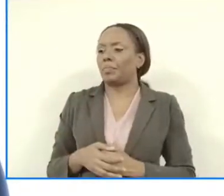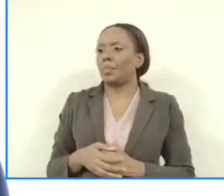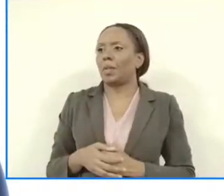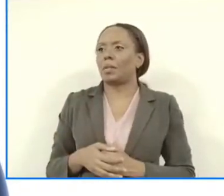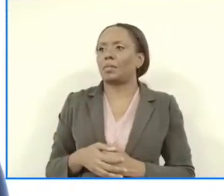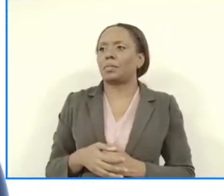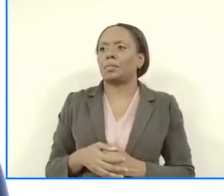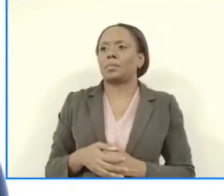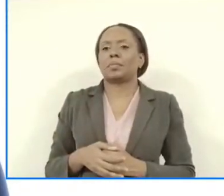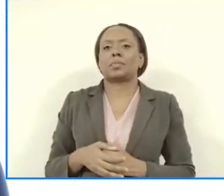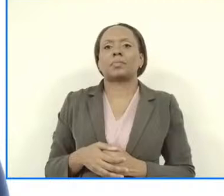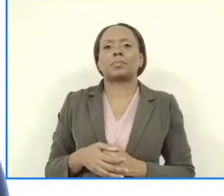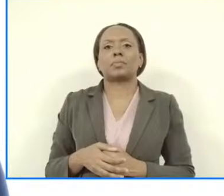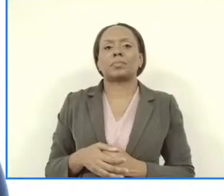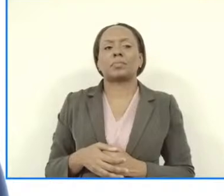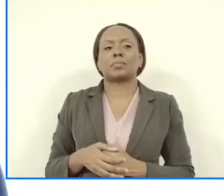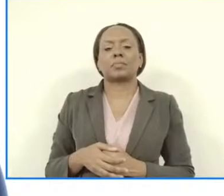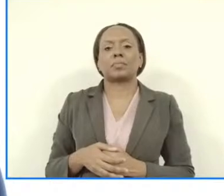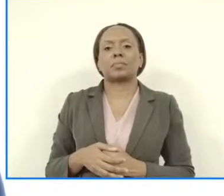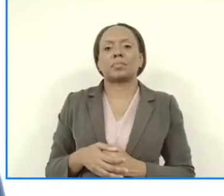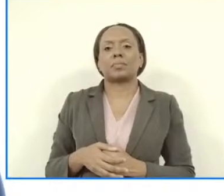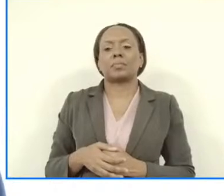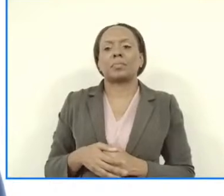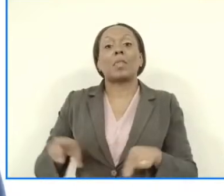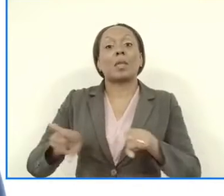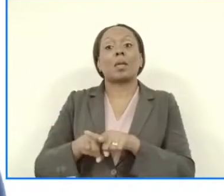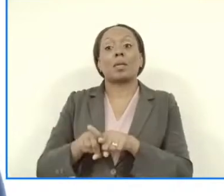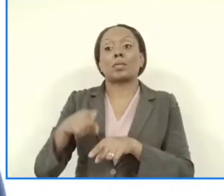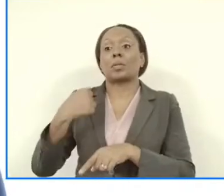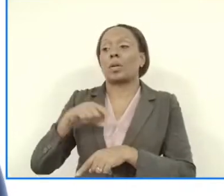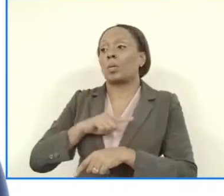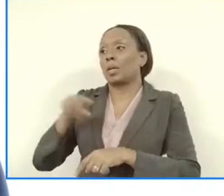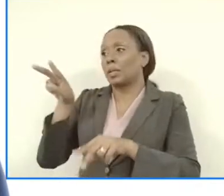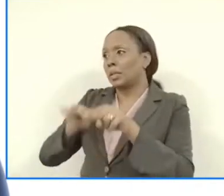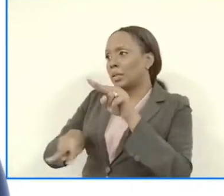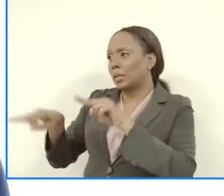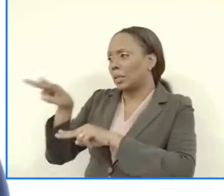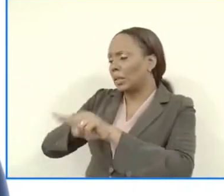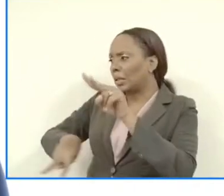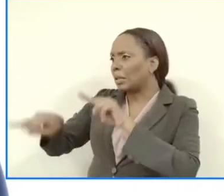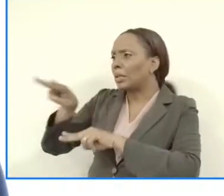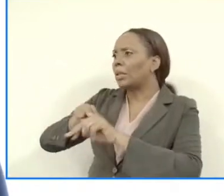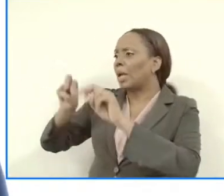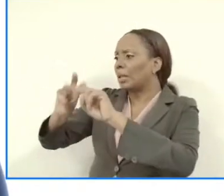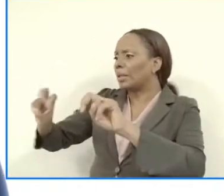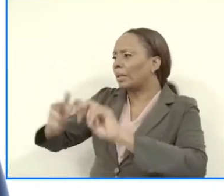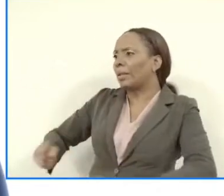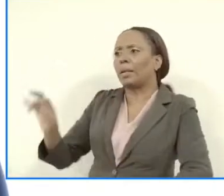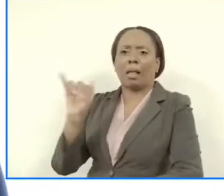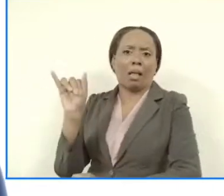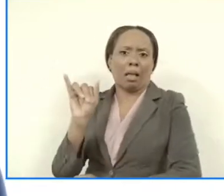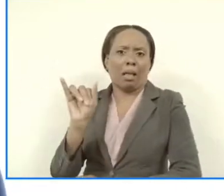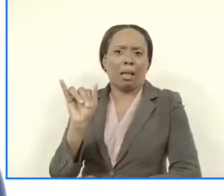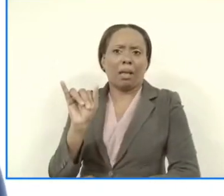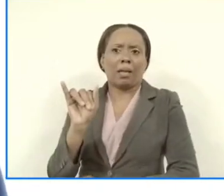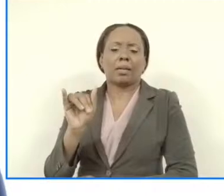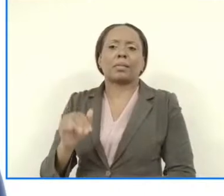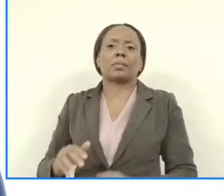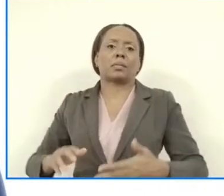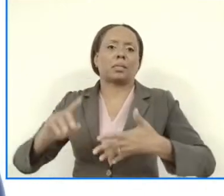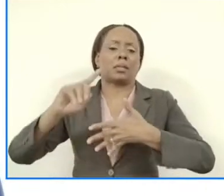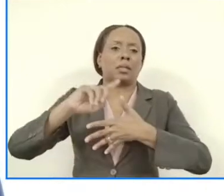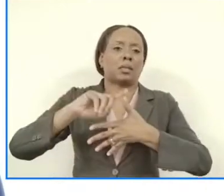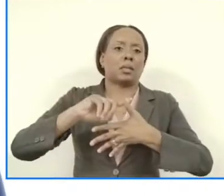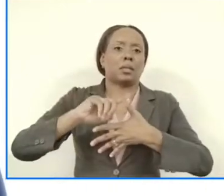insurance assessments, we assess the integrity of the assets that we have. So we would do checks, loss assessments,